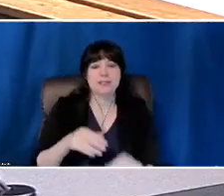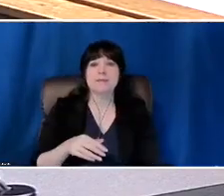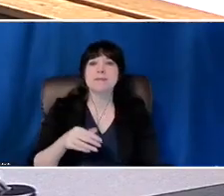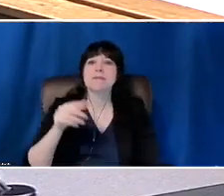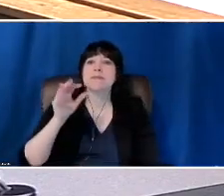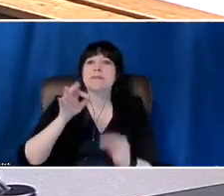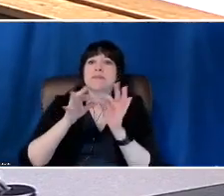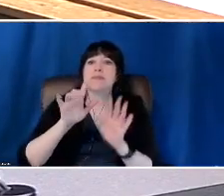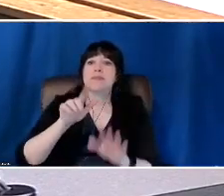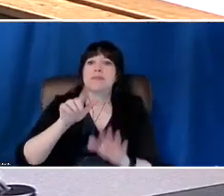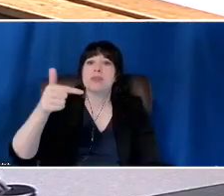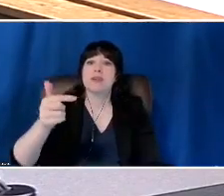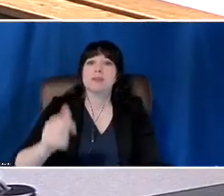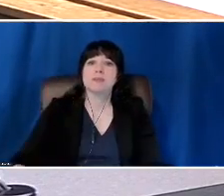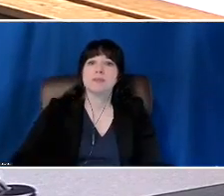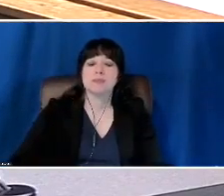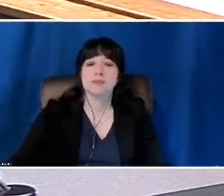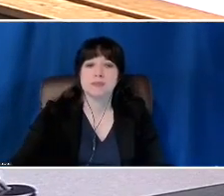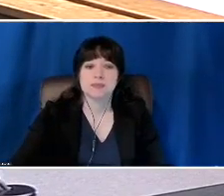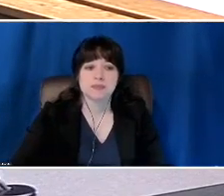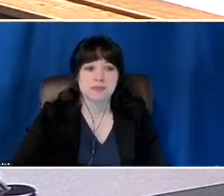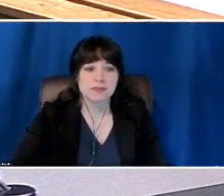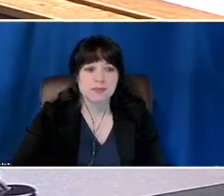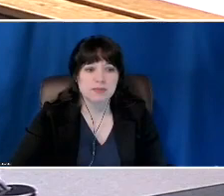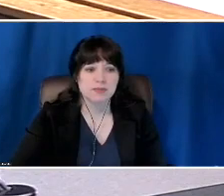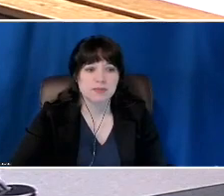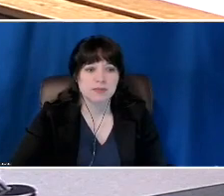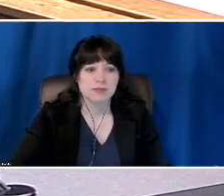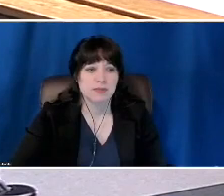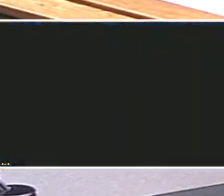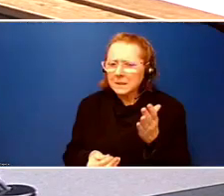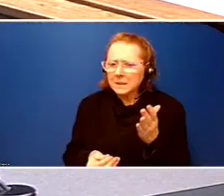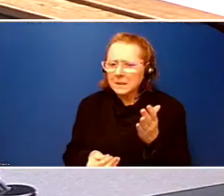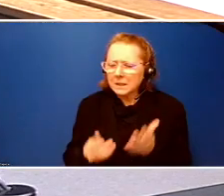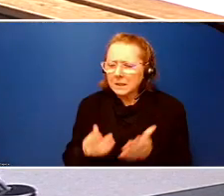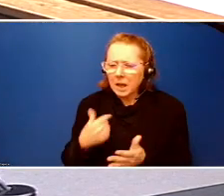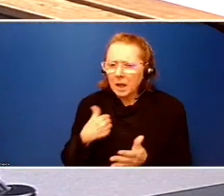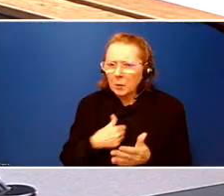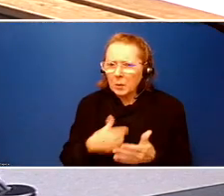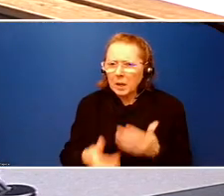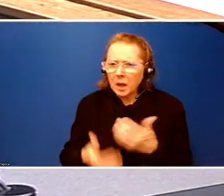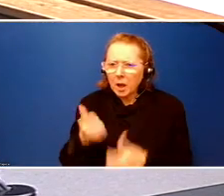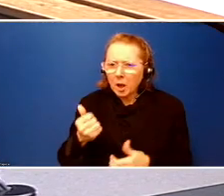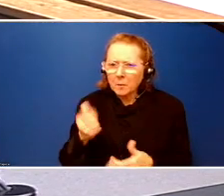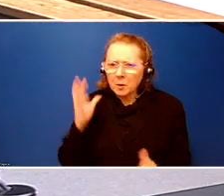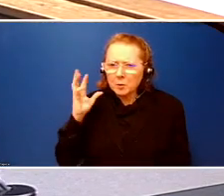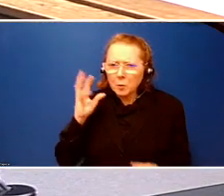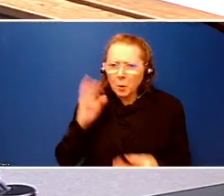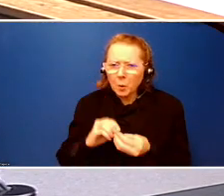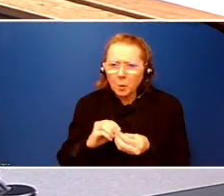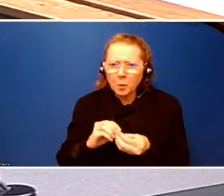question that I'm just missing is like, are we close to being whole with what we're getting in fees?